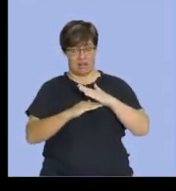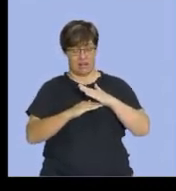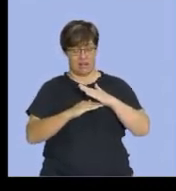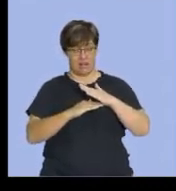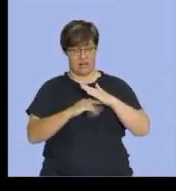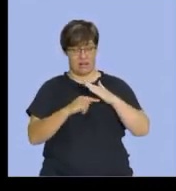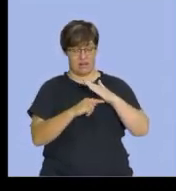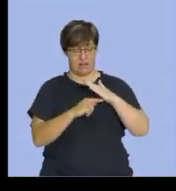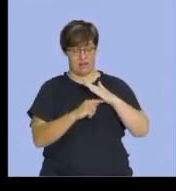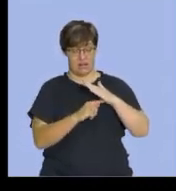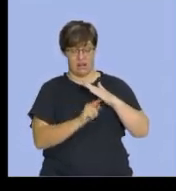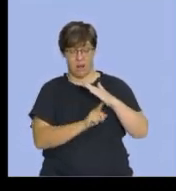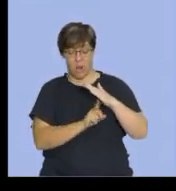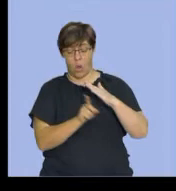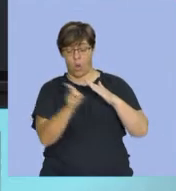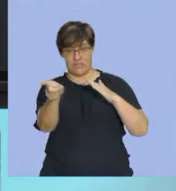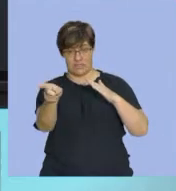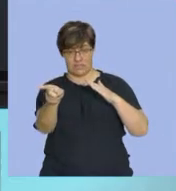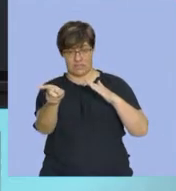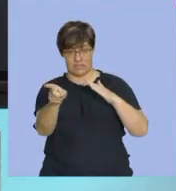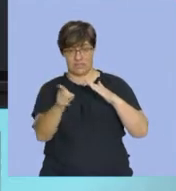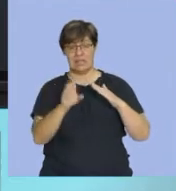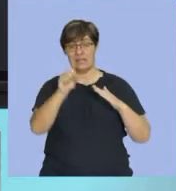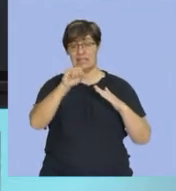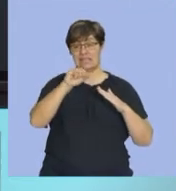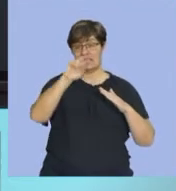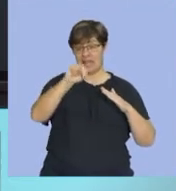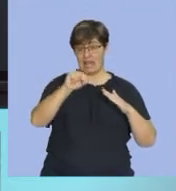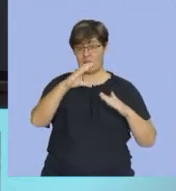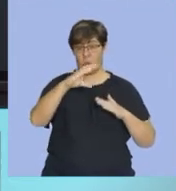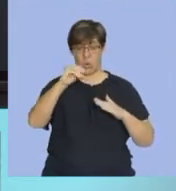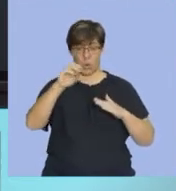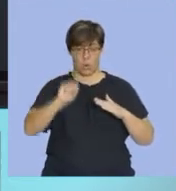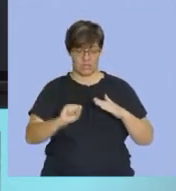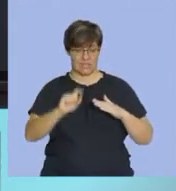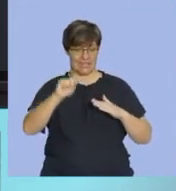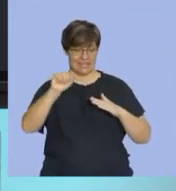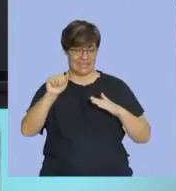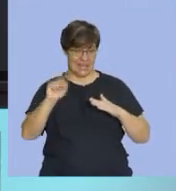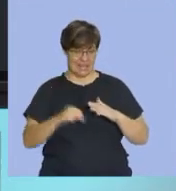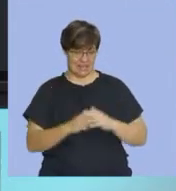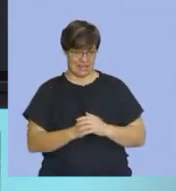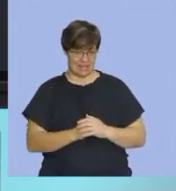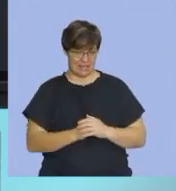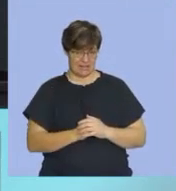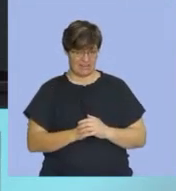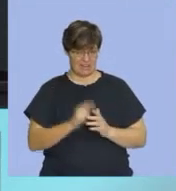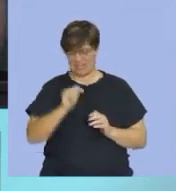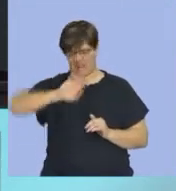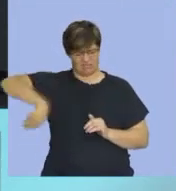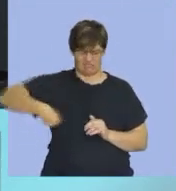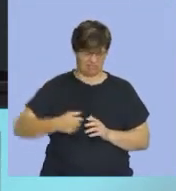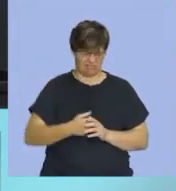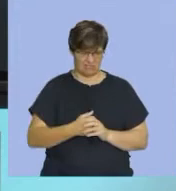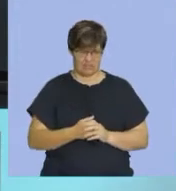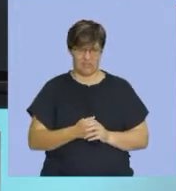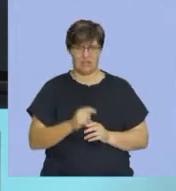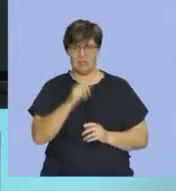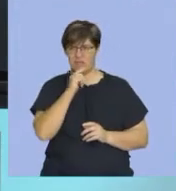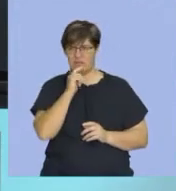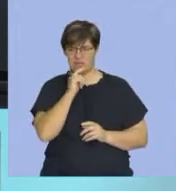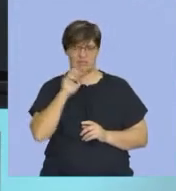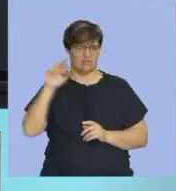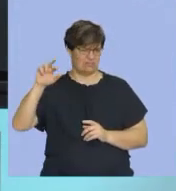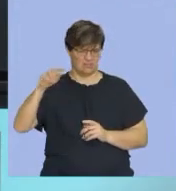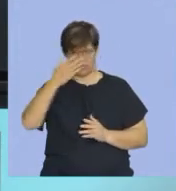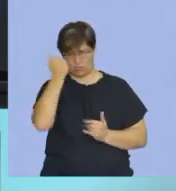about our trig ratios, we've got sine, cos, and tan. We're not going to use tan because that